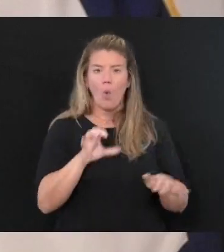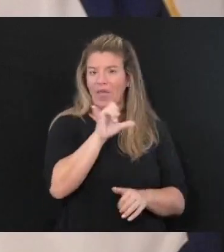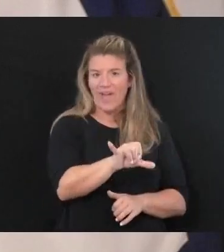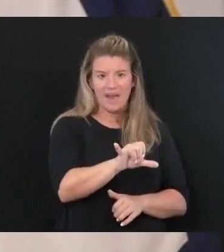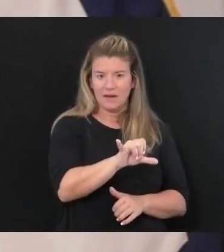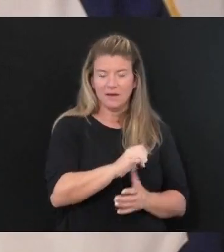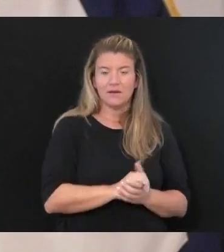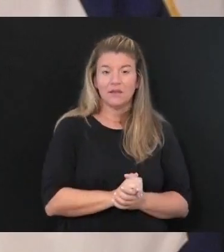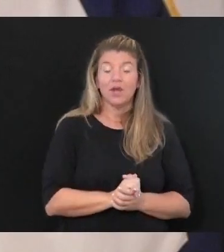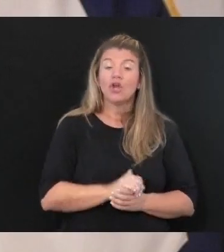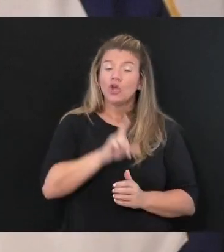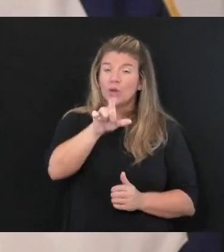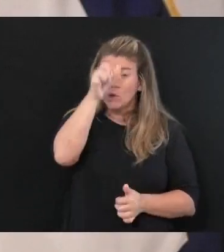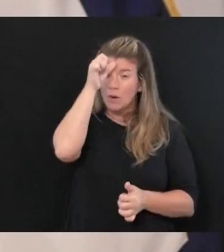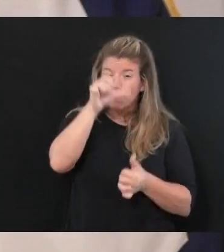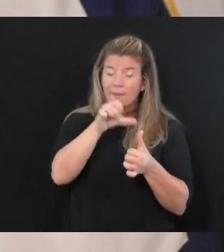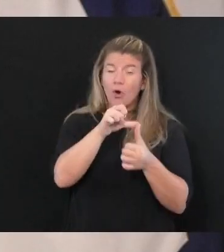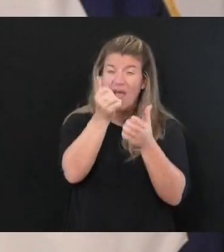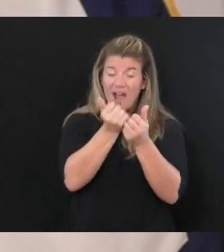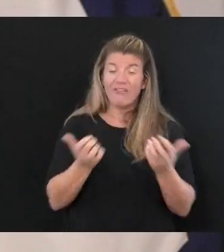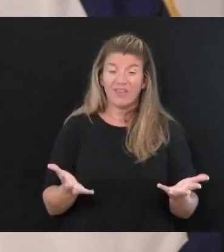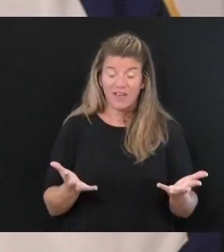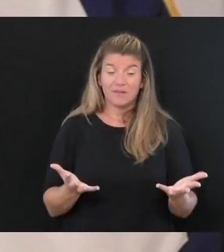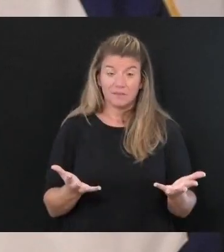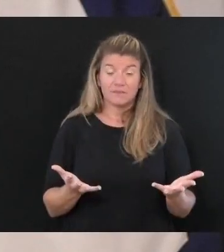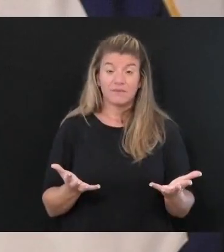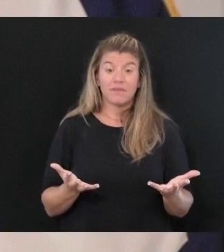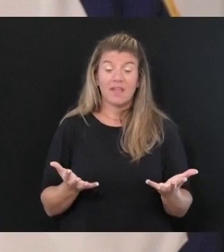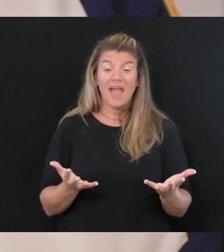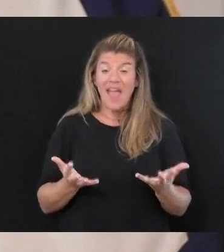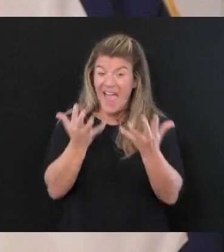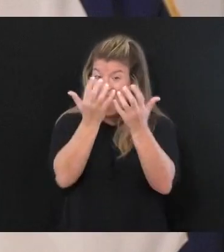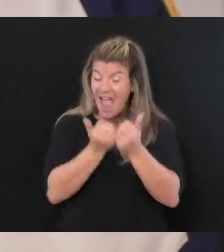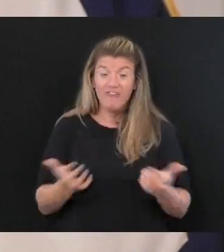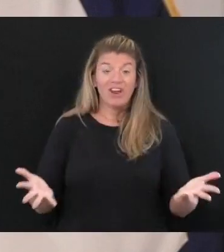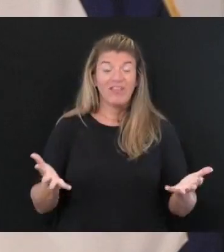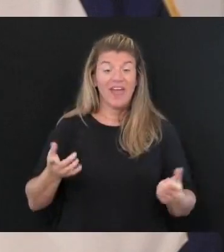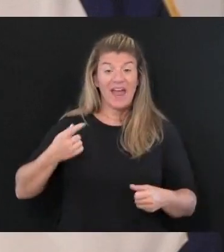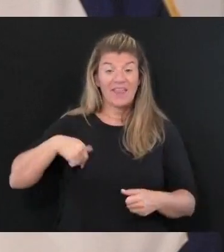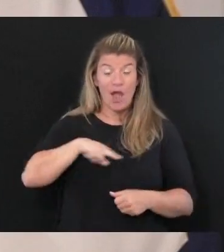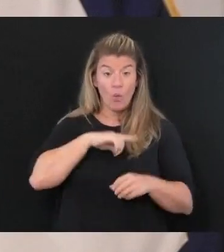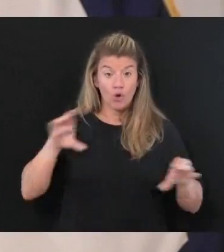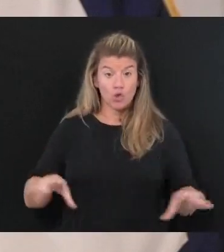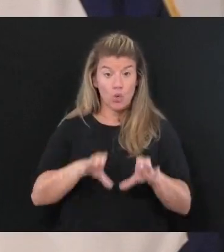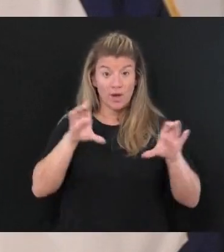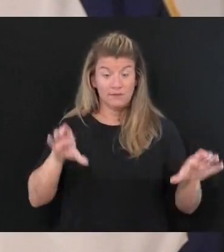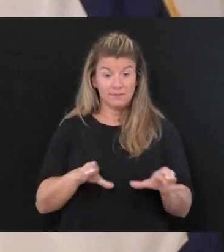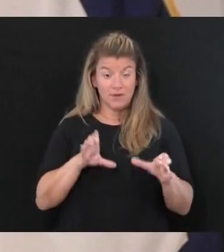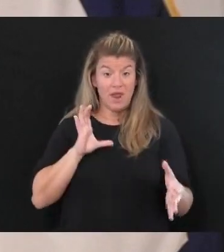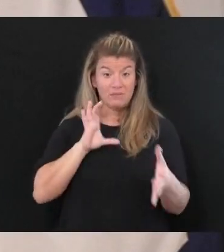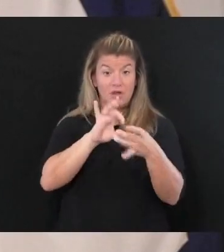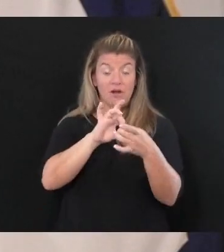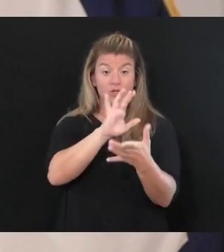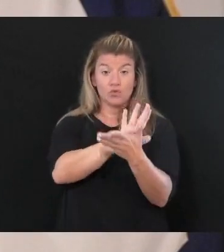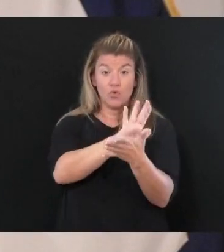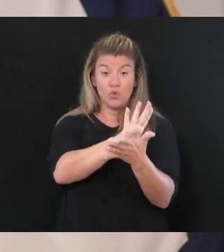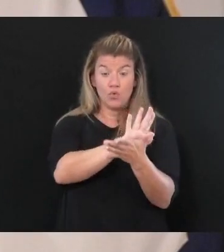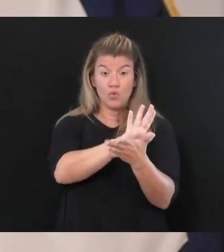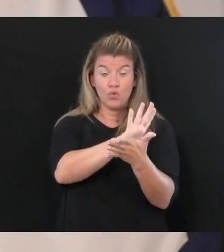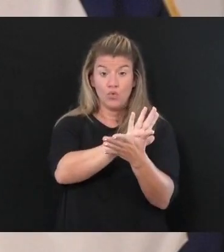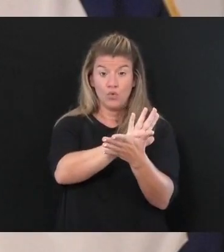just remember all this, that everything that we do in regard to schools